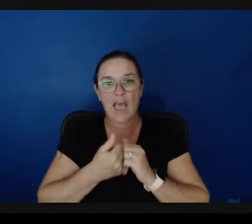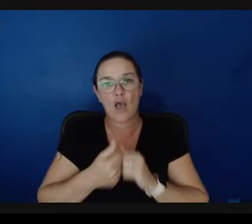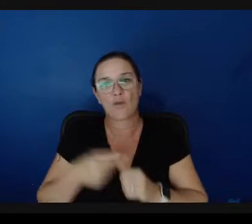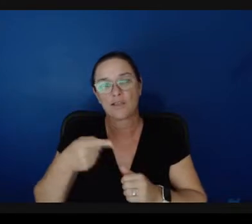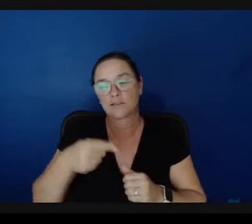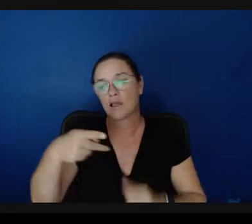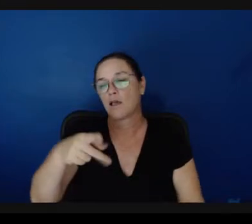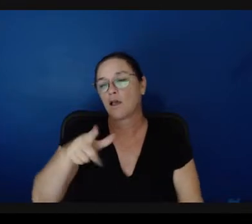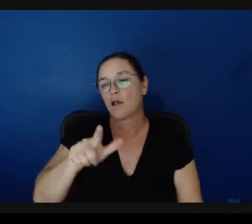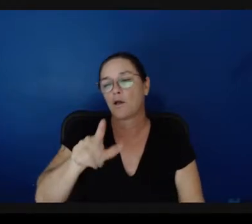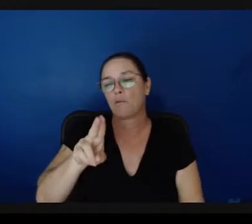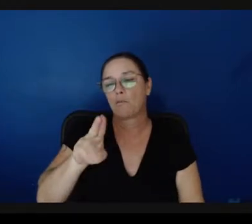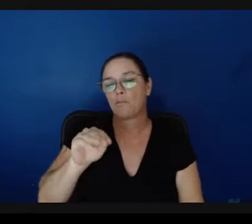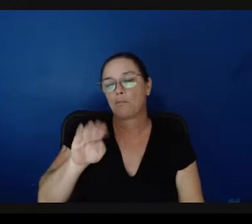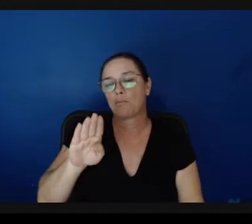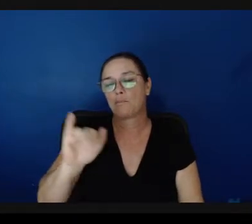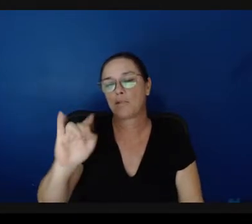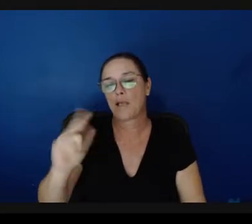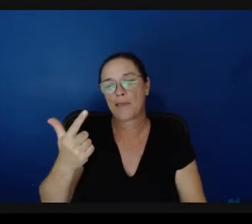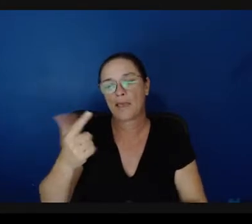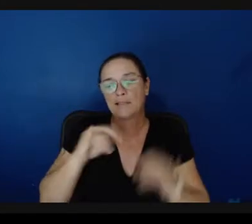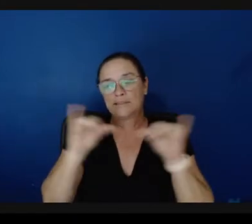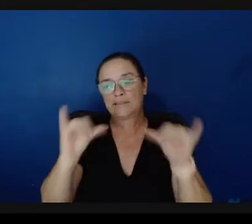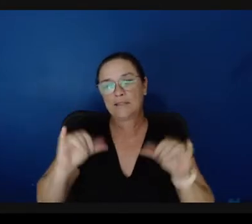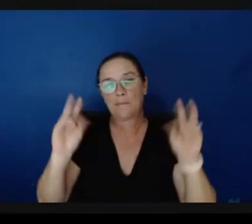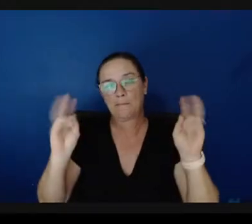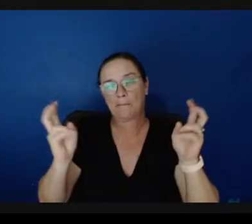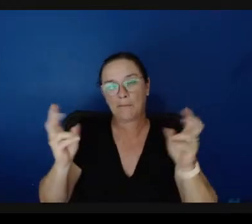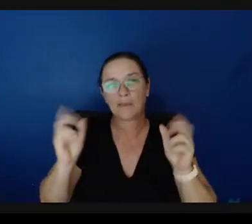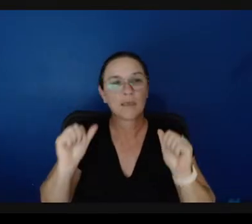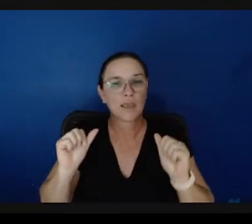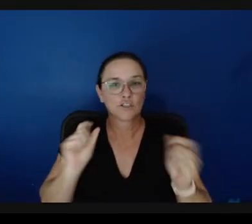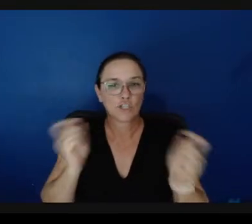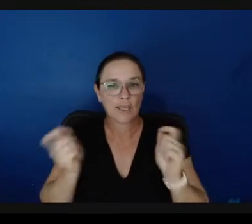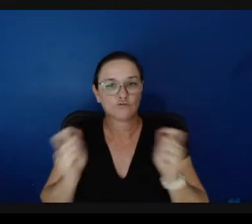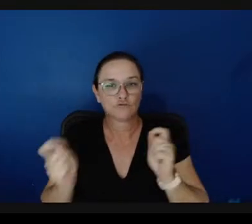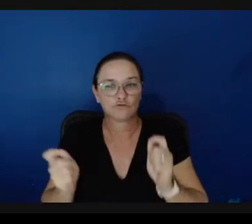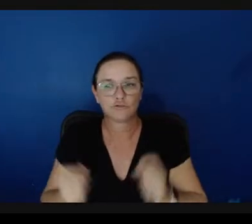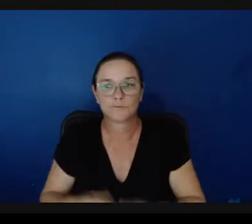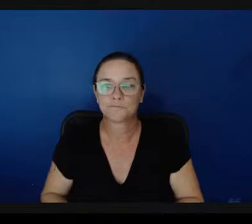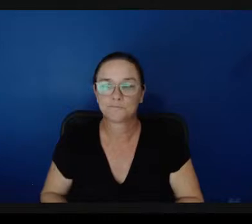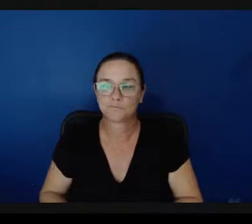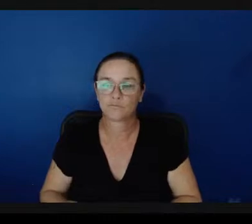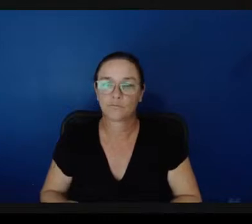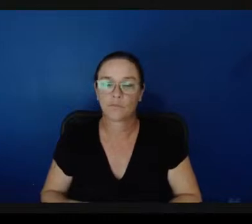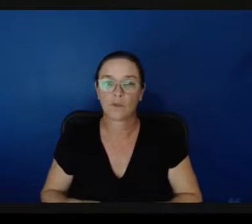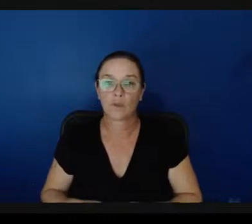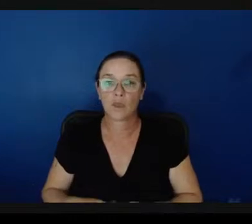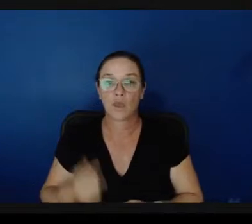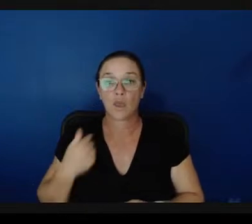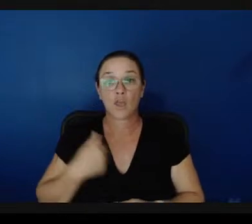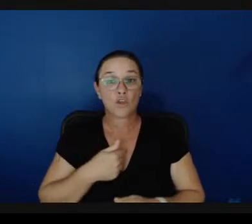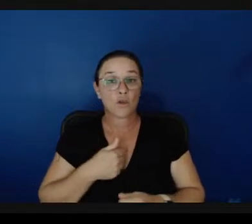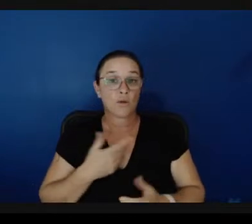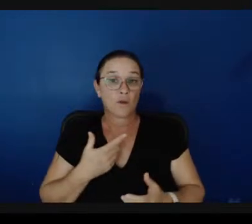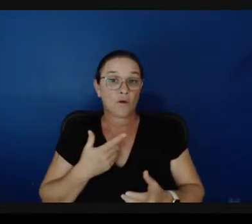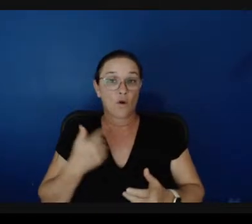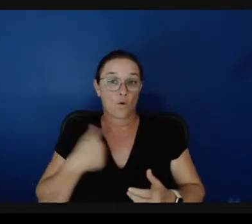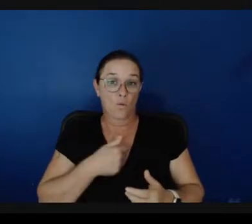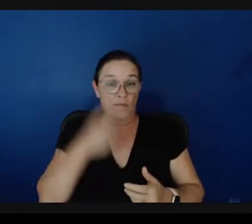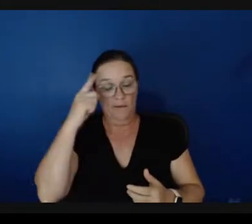and change over time with eruptions and movement of the volcano and all of that. So it's likely to just keep changing, and at some point